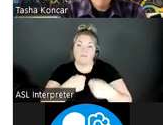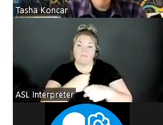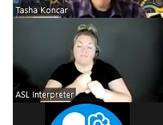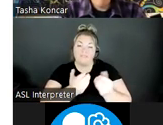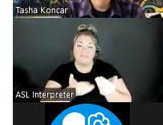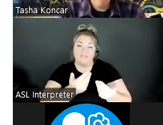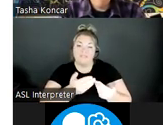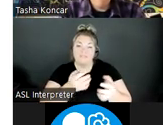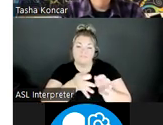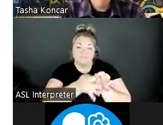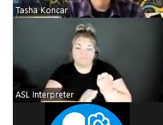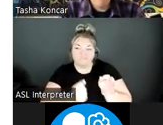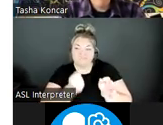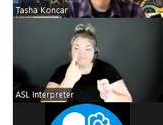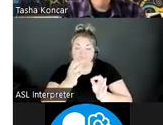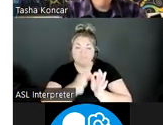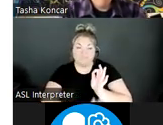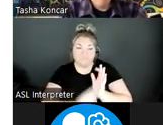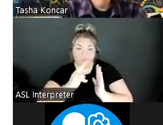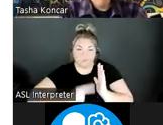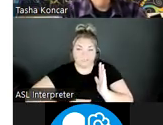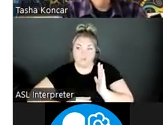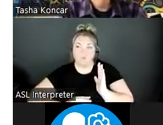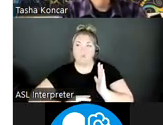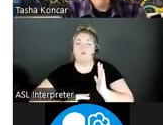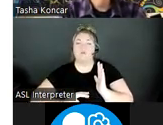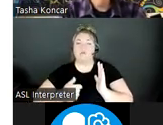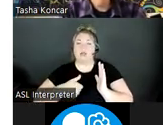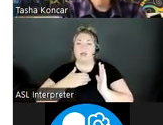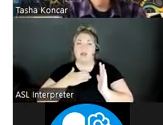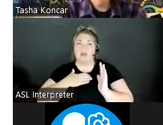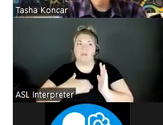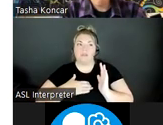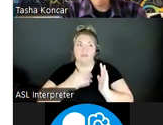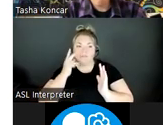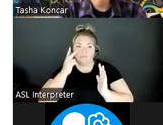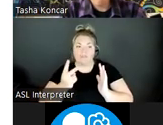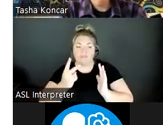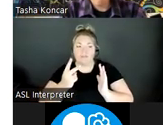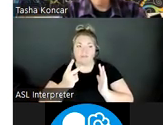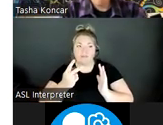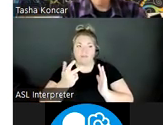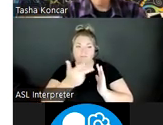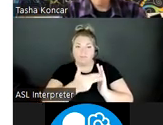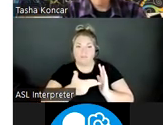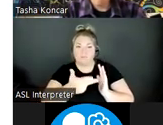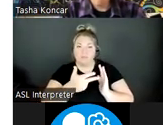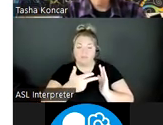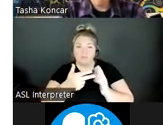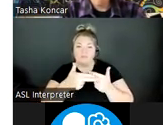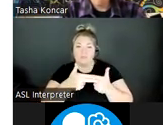to understand and easy to read. I would like to see these 3 slides